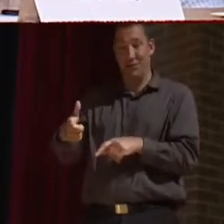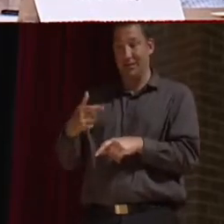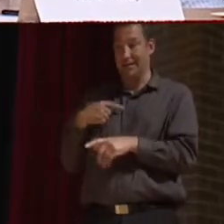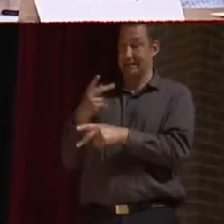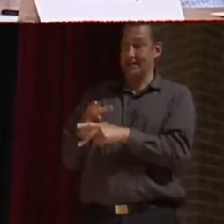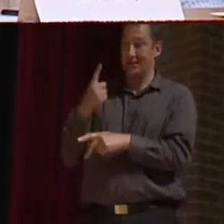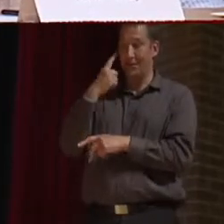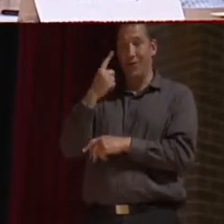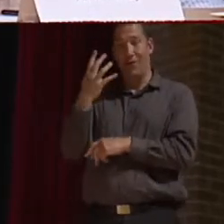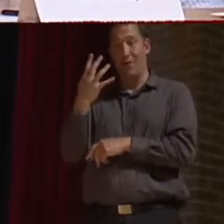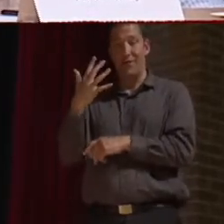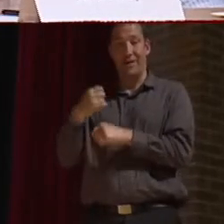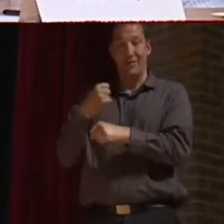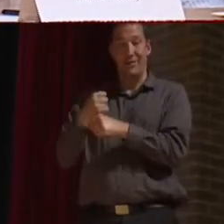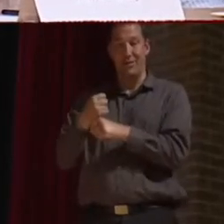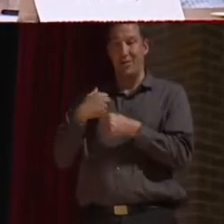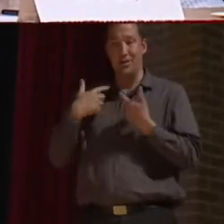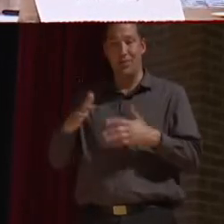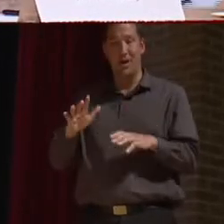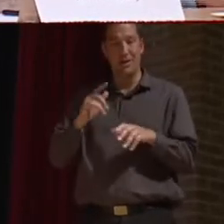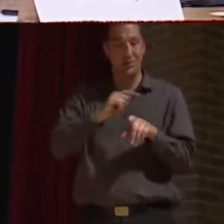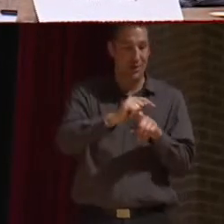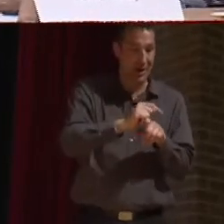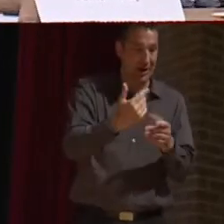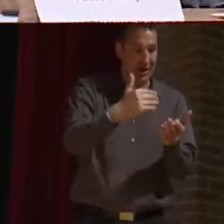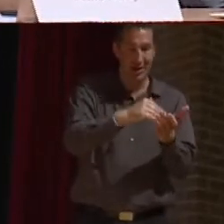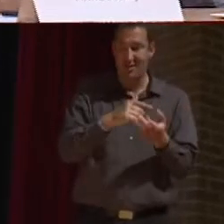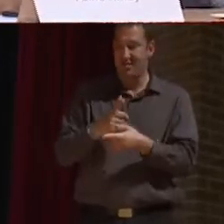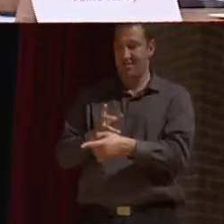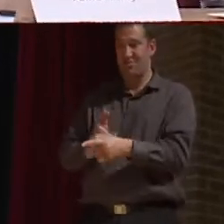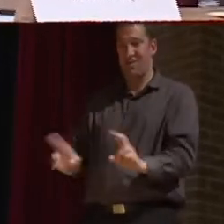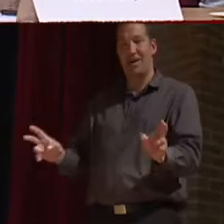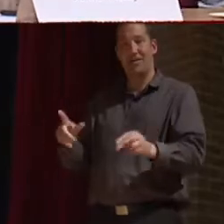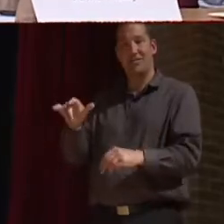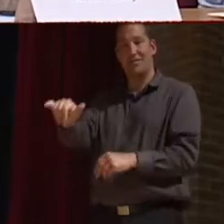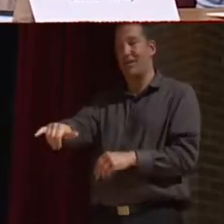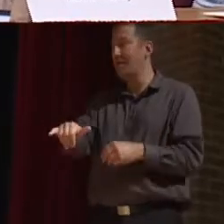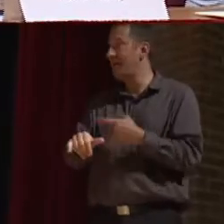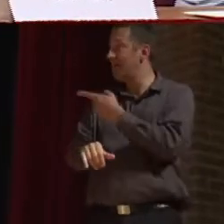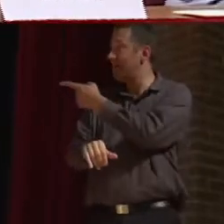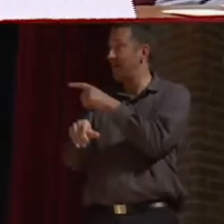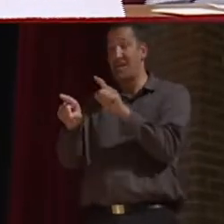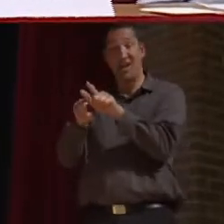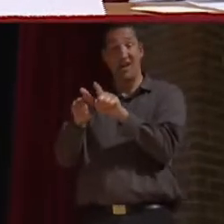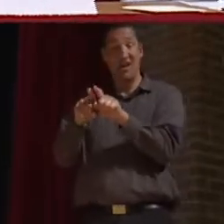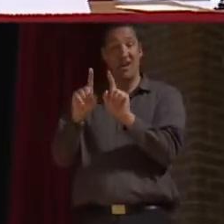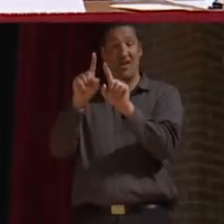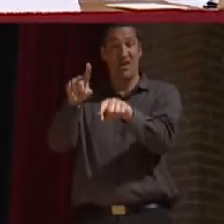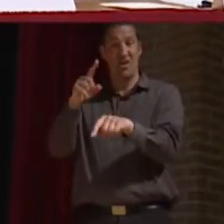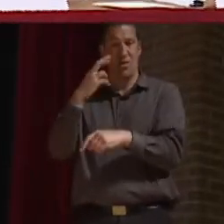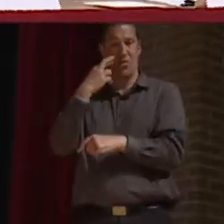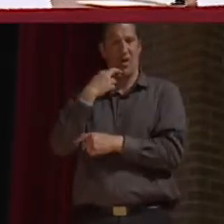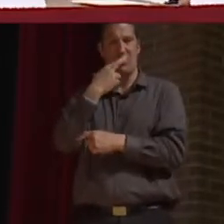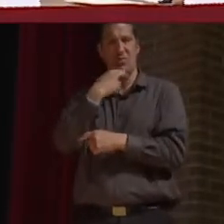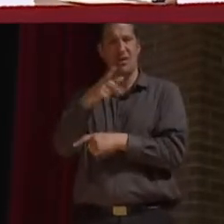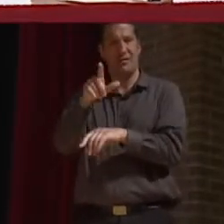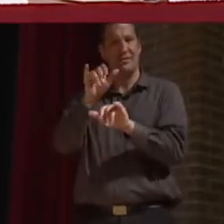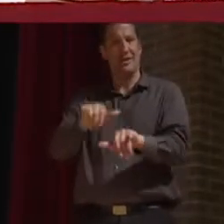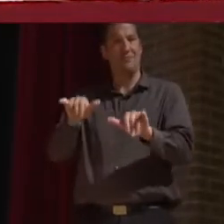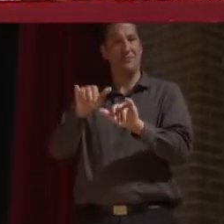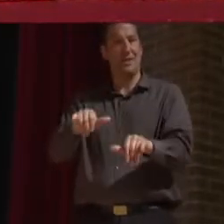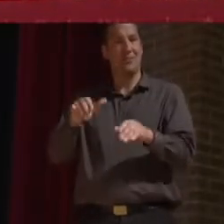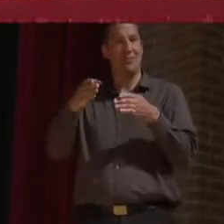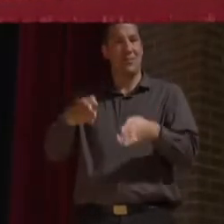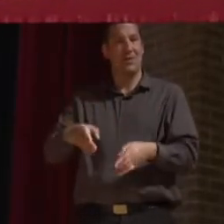don't know how that would work. Or they're exposed when they say you went to that restaurant and that person is still there. Other people are going to see that instead of